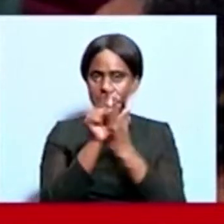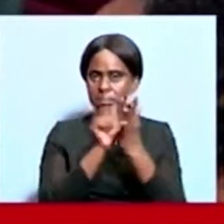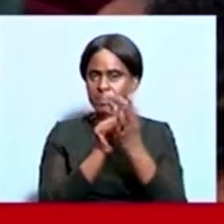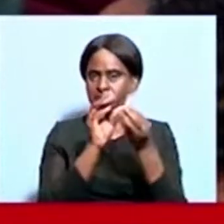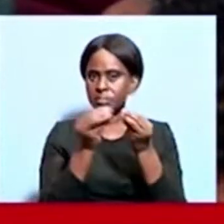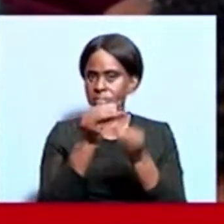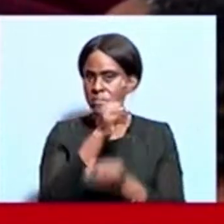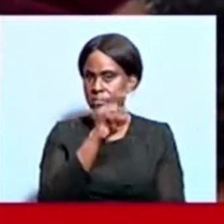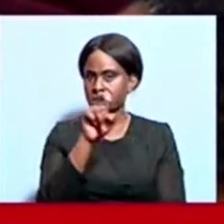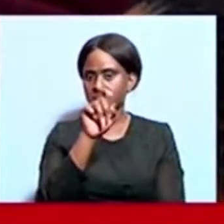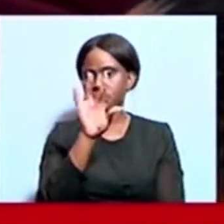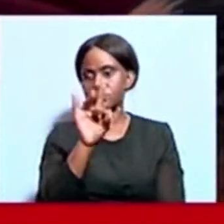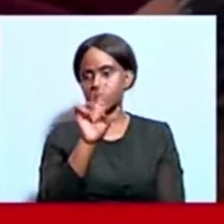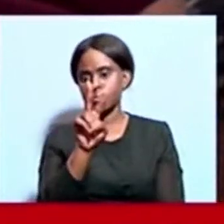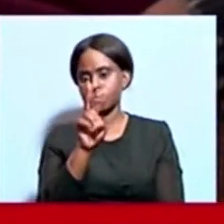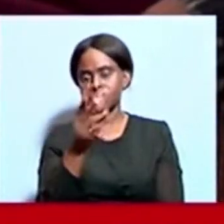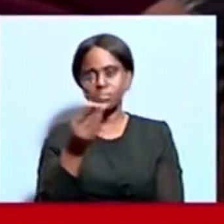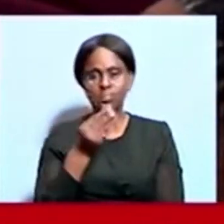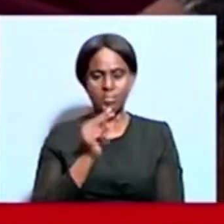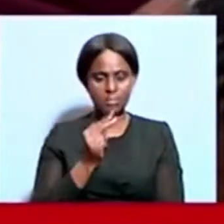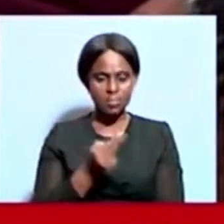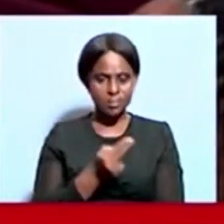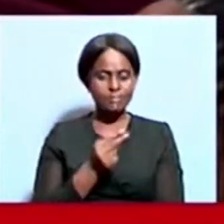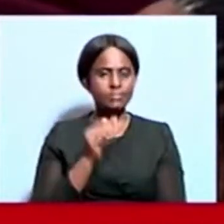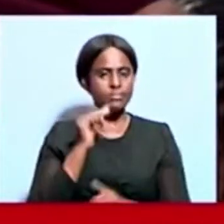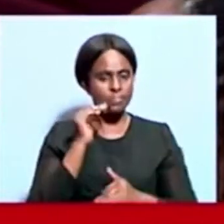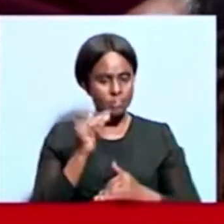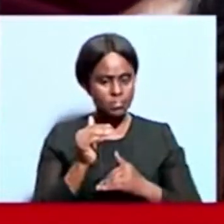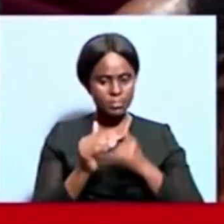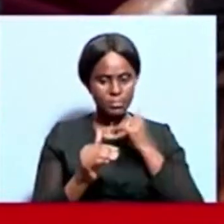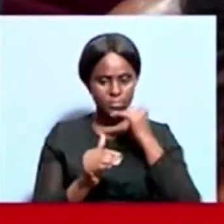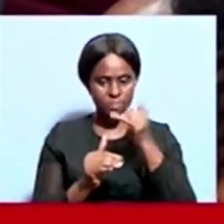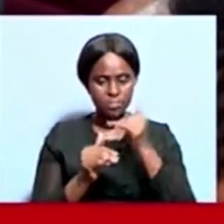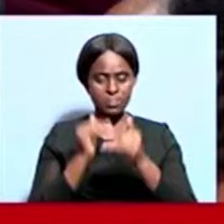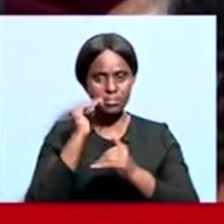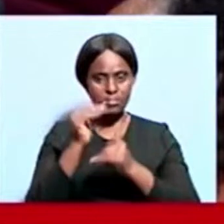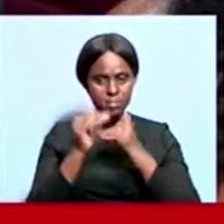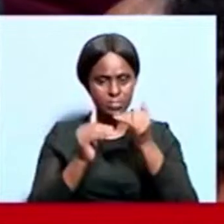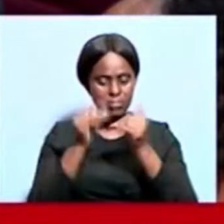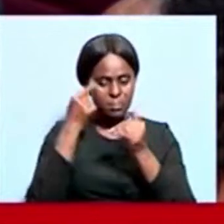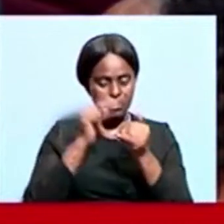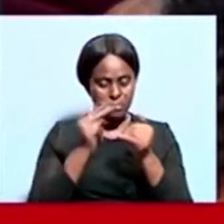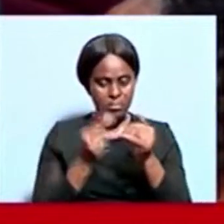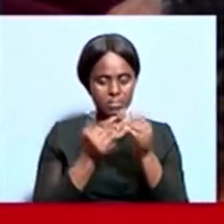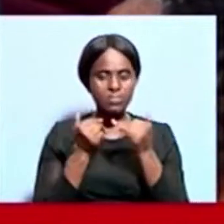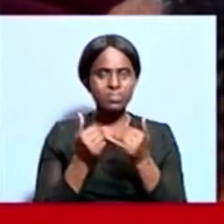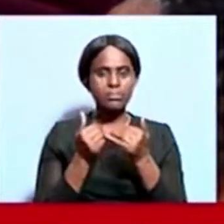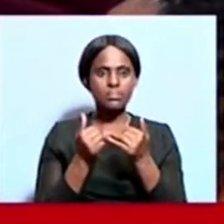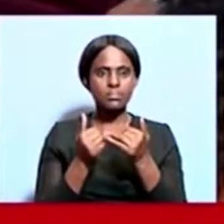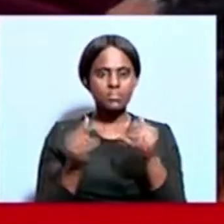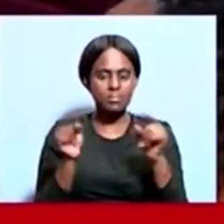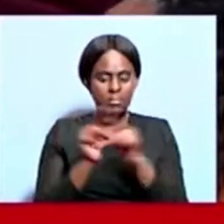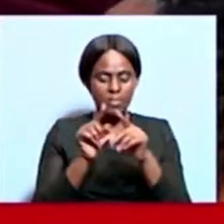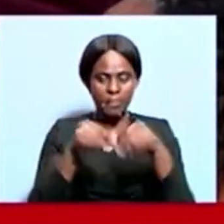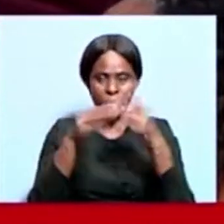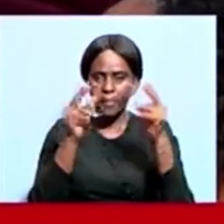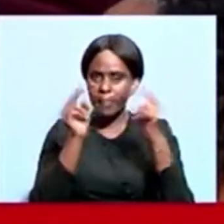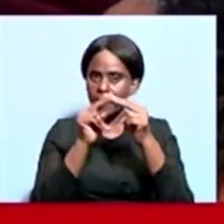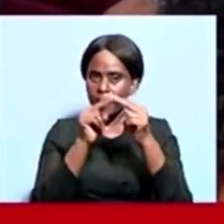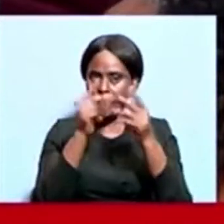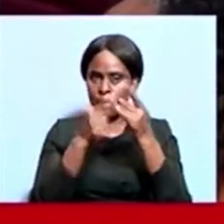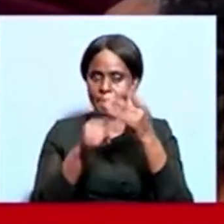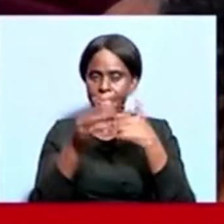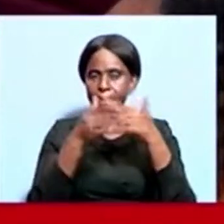182, it gives us the steps that we should take in order to offer contracts that are